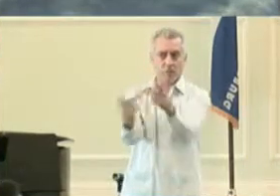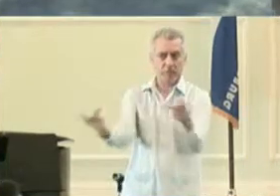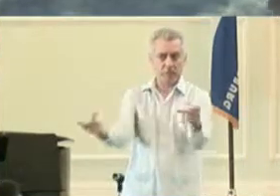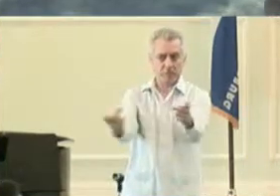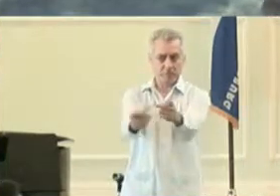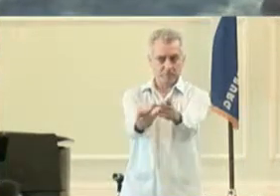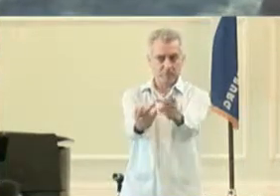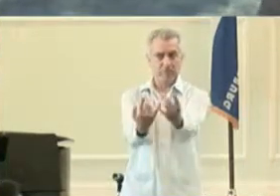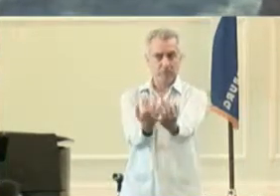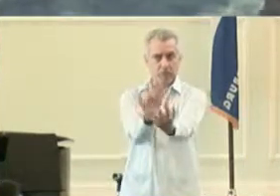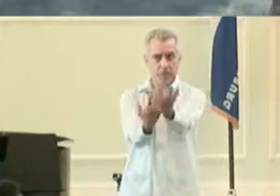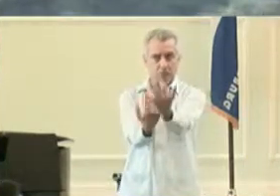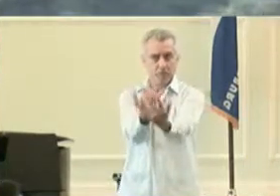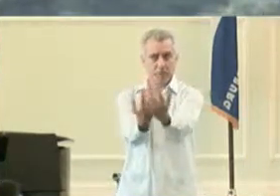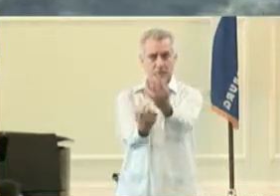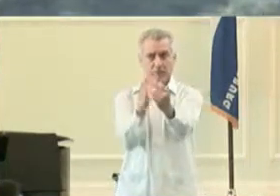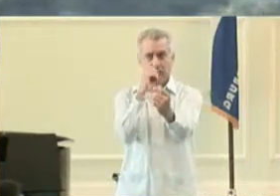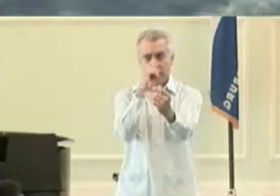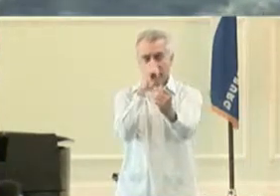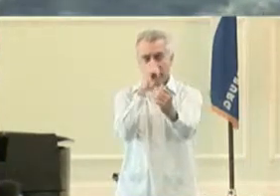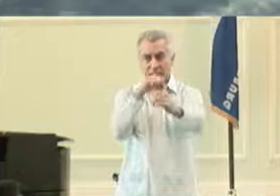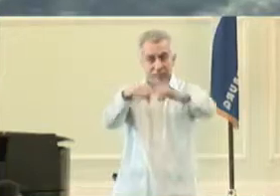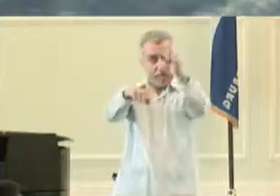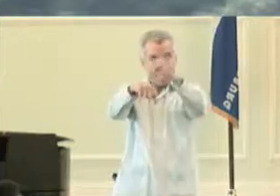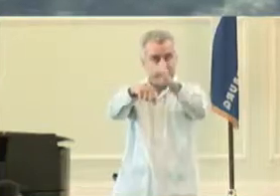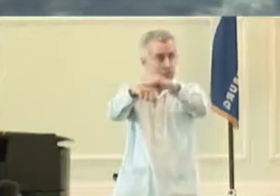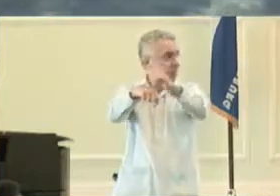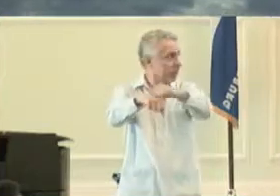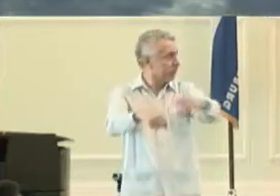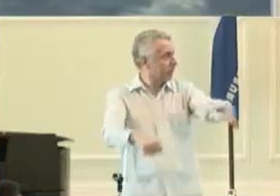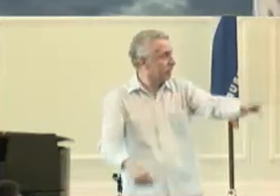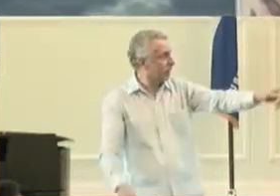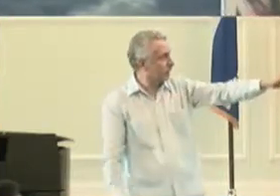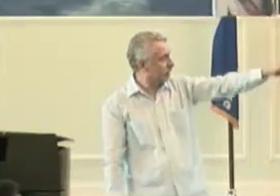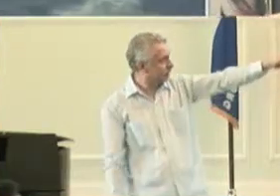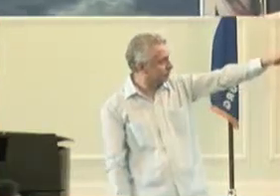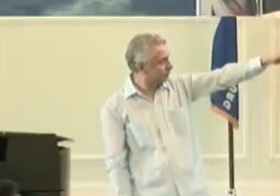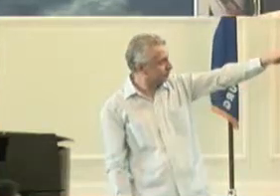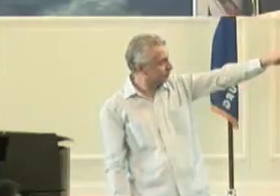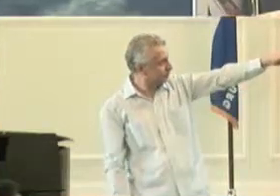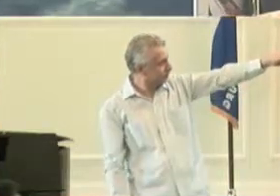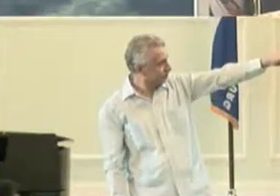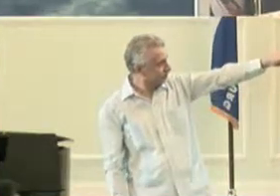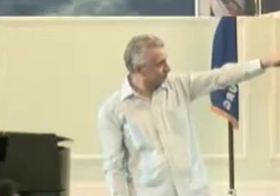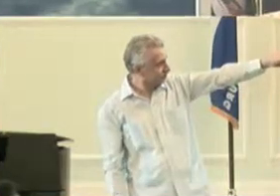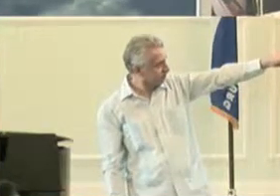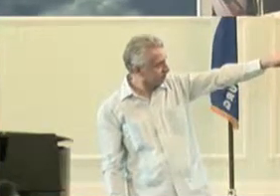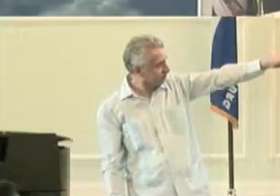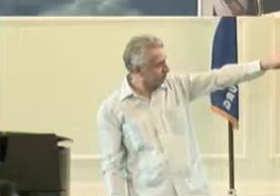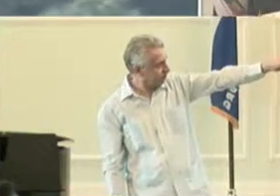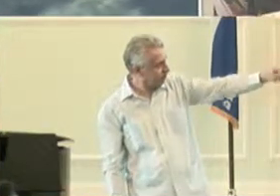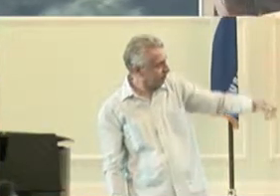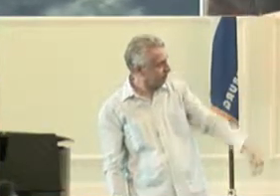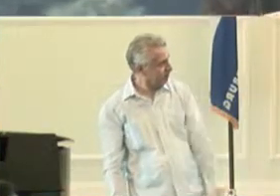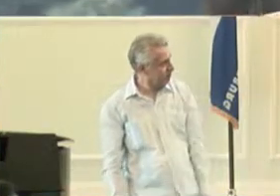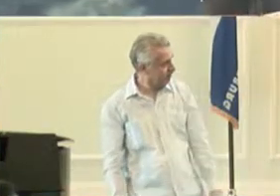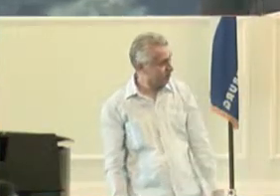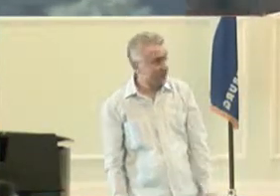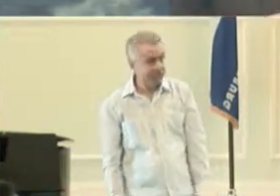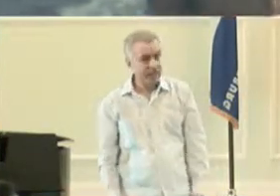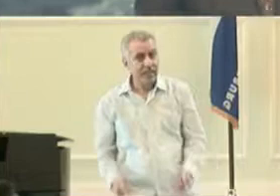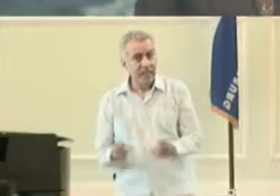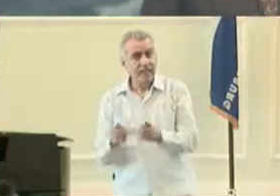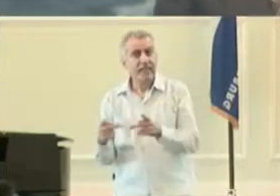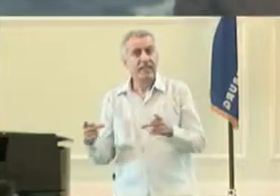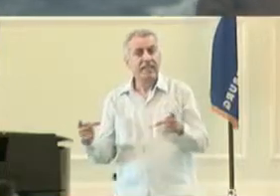some people place the mountain right there in Sinai, right there. That's the traditional place that is